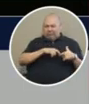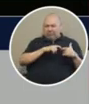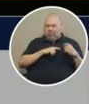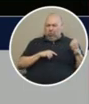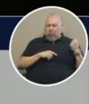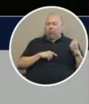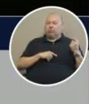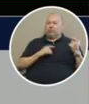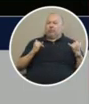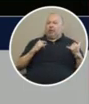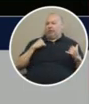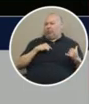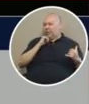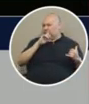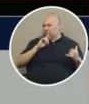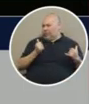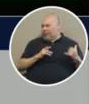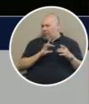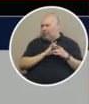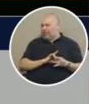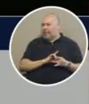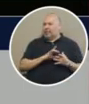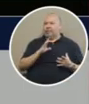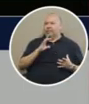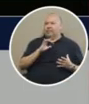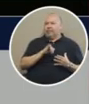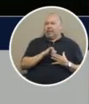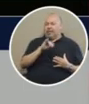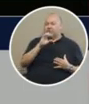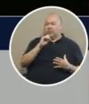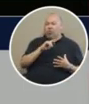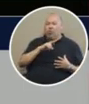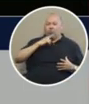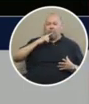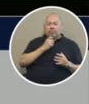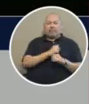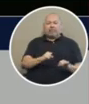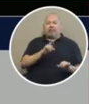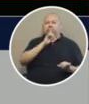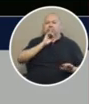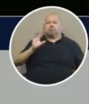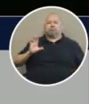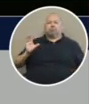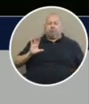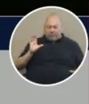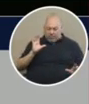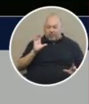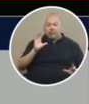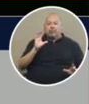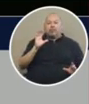So right now, really limited to anything related to public health or public safety.